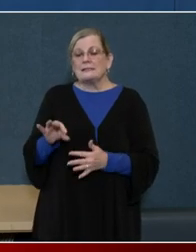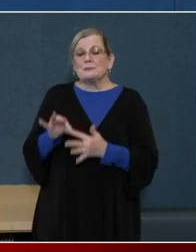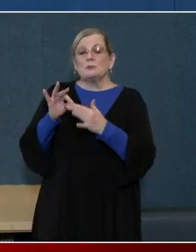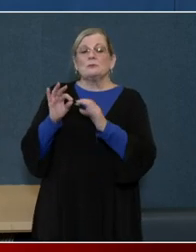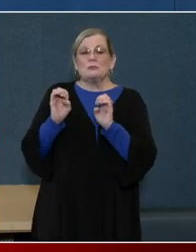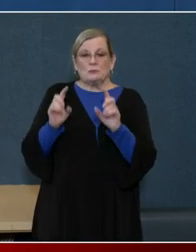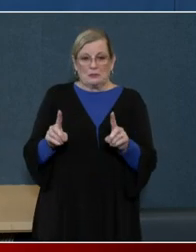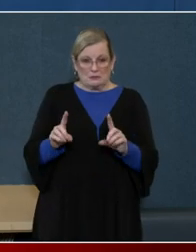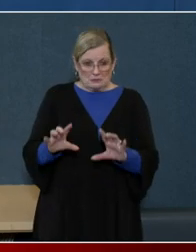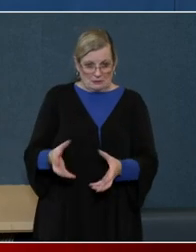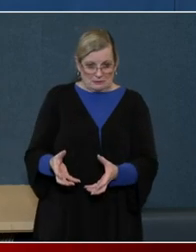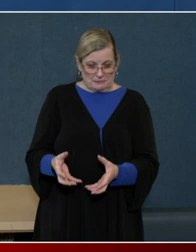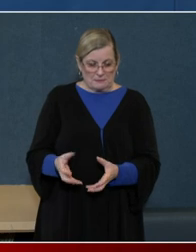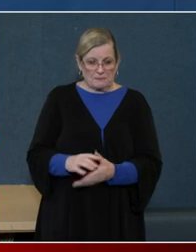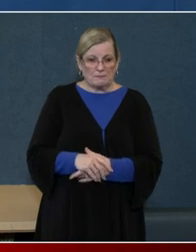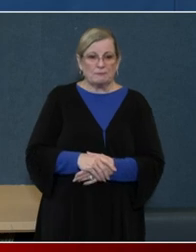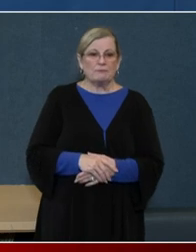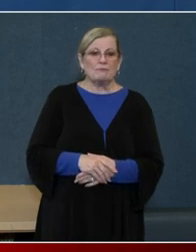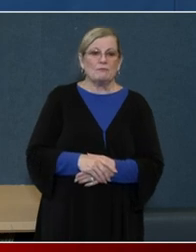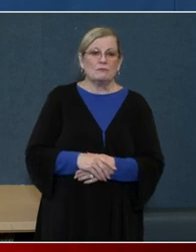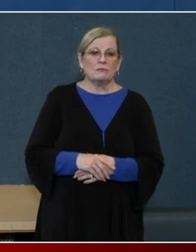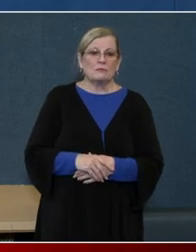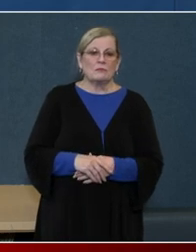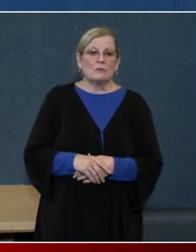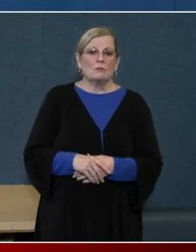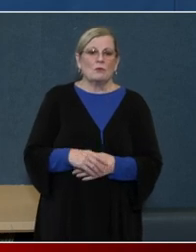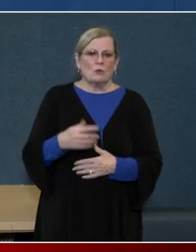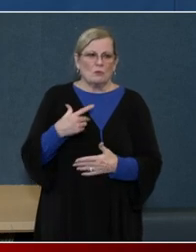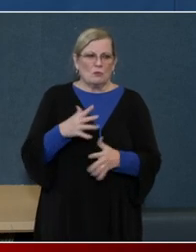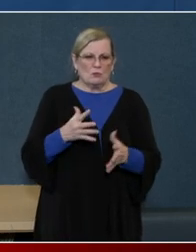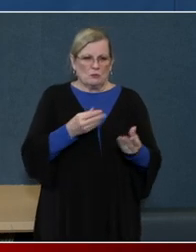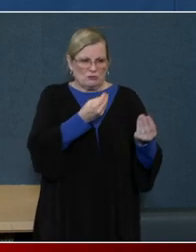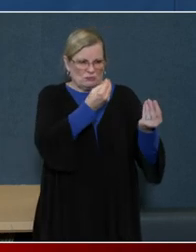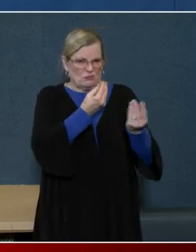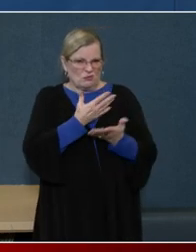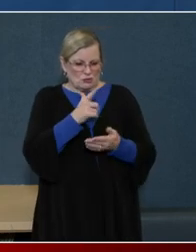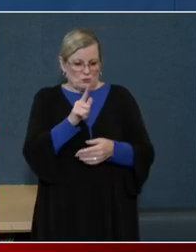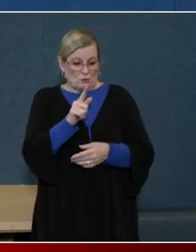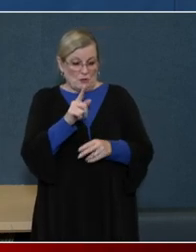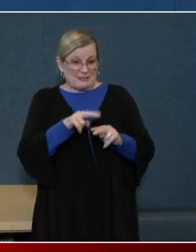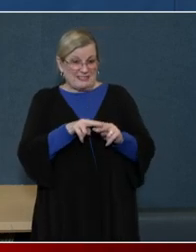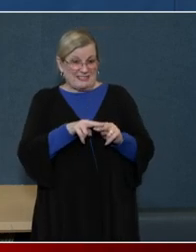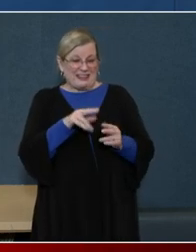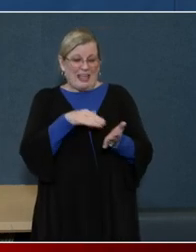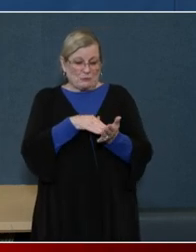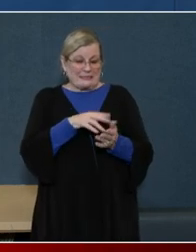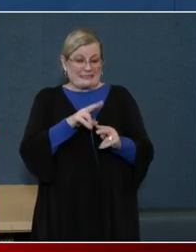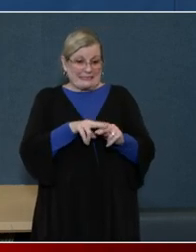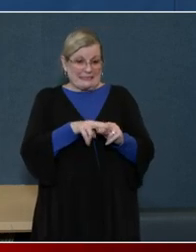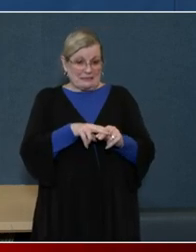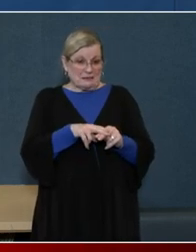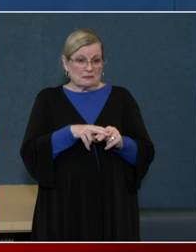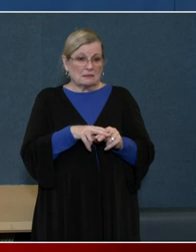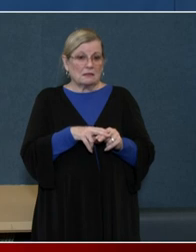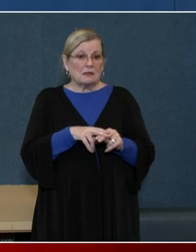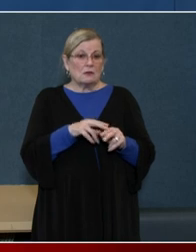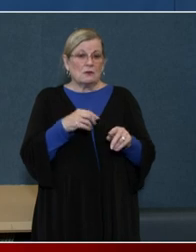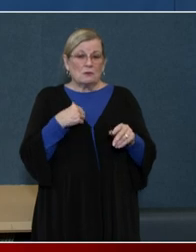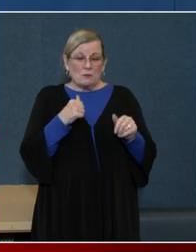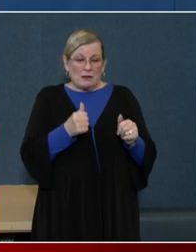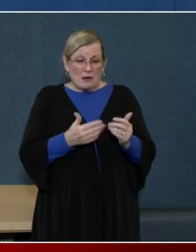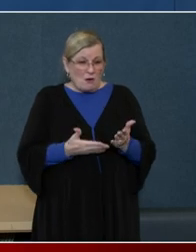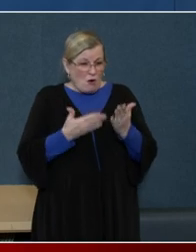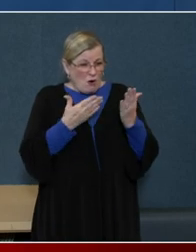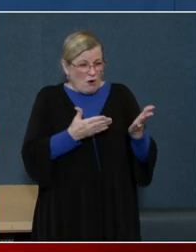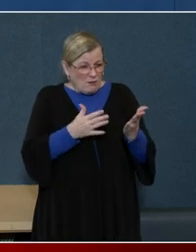totals the 21,000 seats. We estimate that we can offer approximately 7,000 in-person